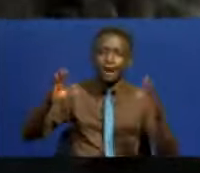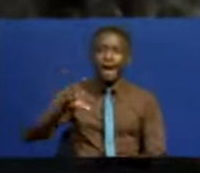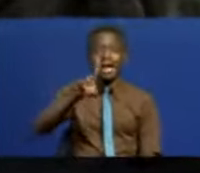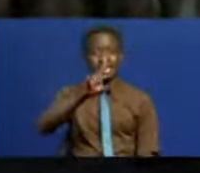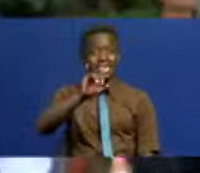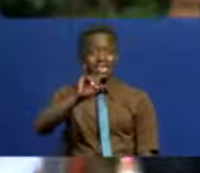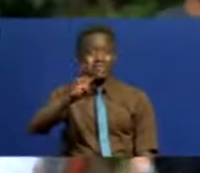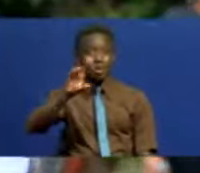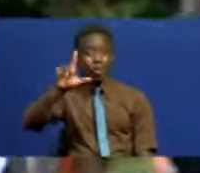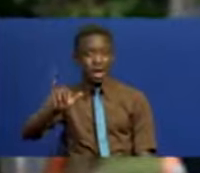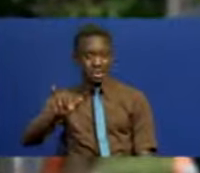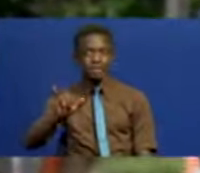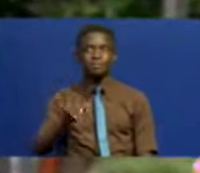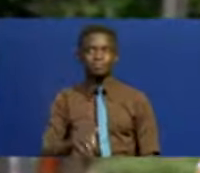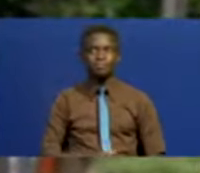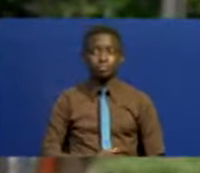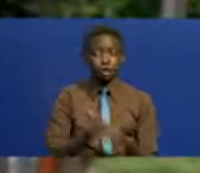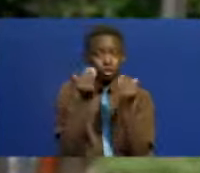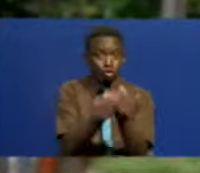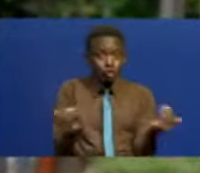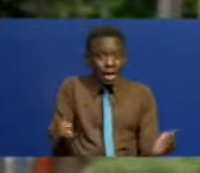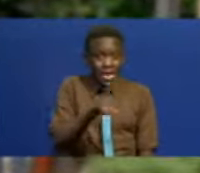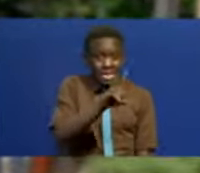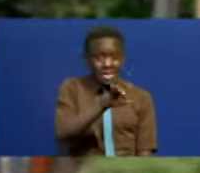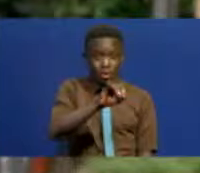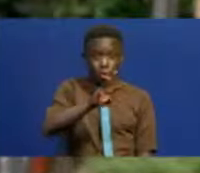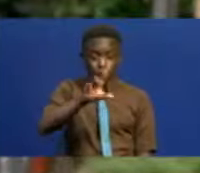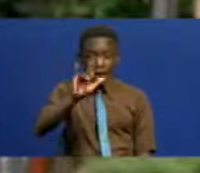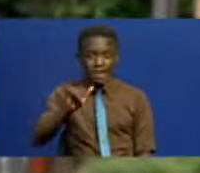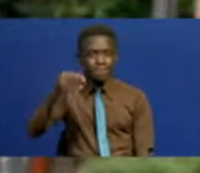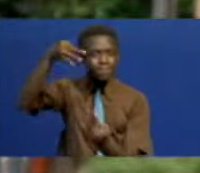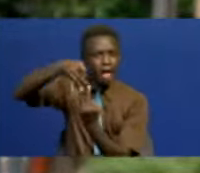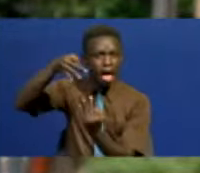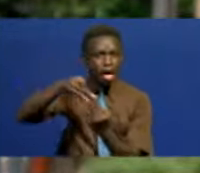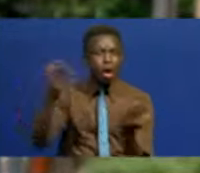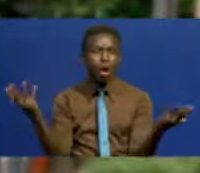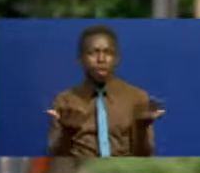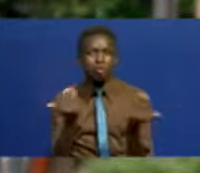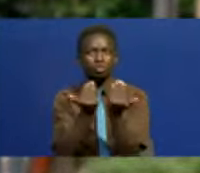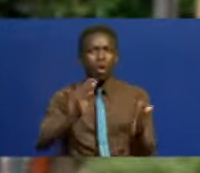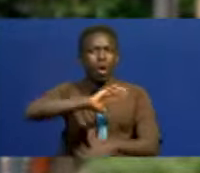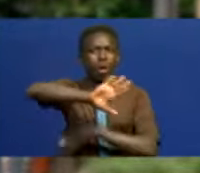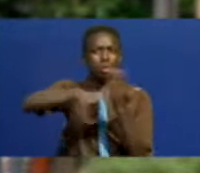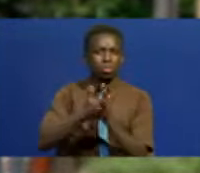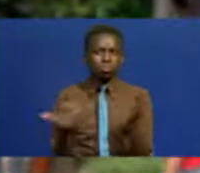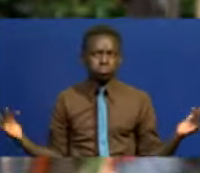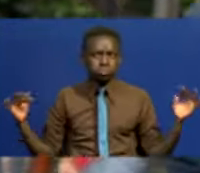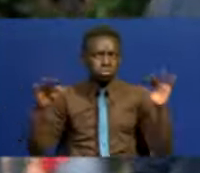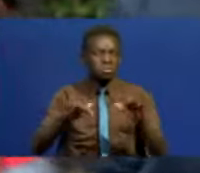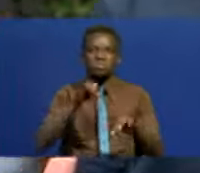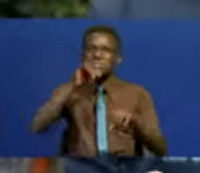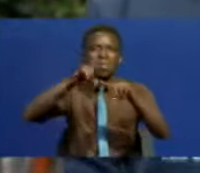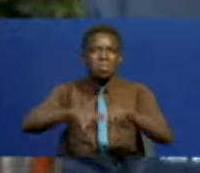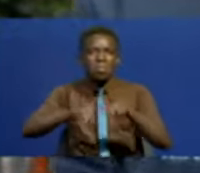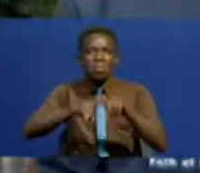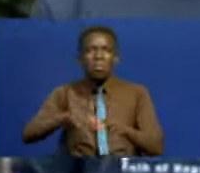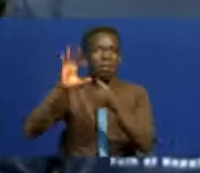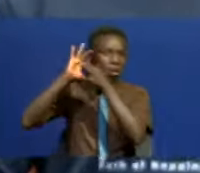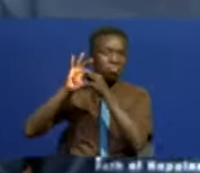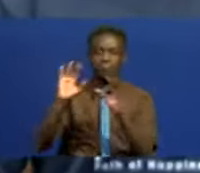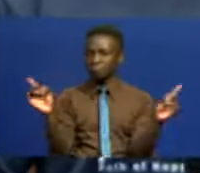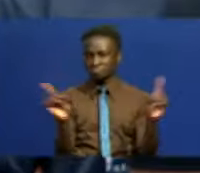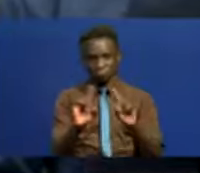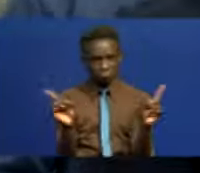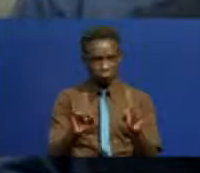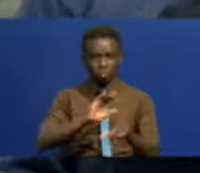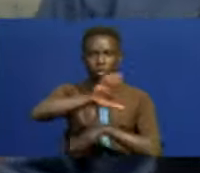community members. Kids Diwali is a festival where all kids come together. It doesn't matter any culture or anything, but all kids come